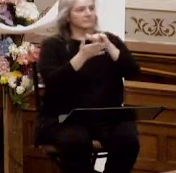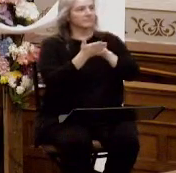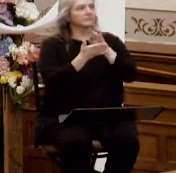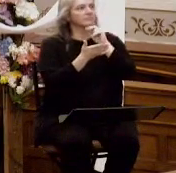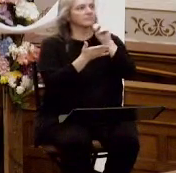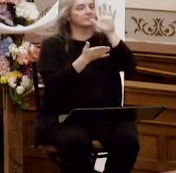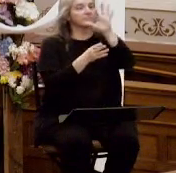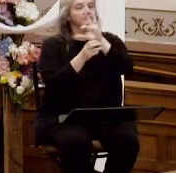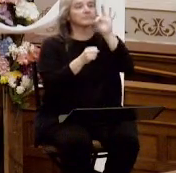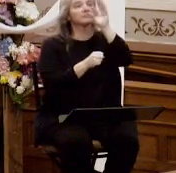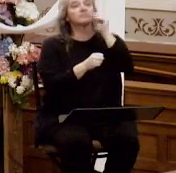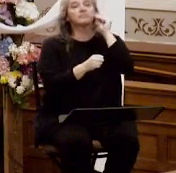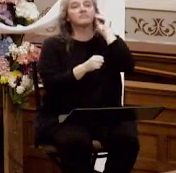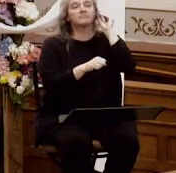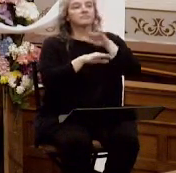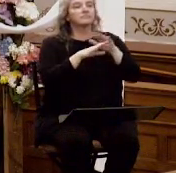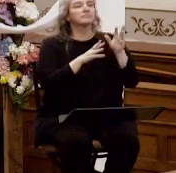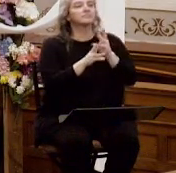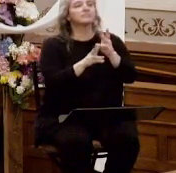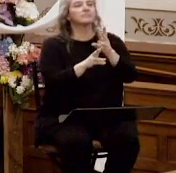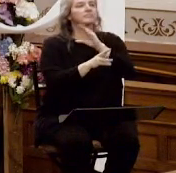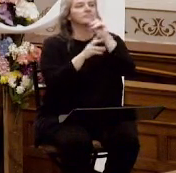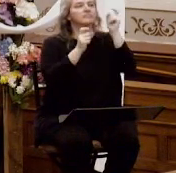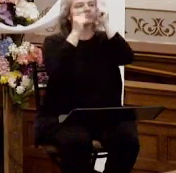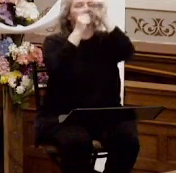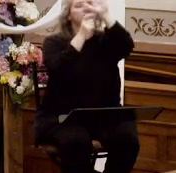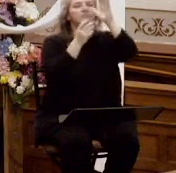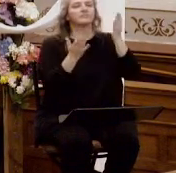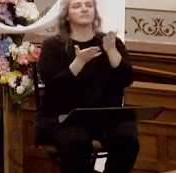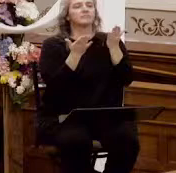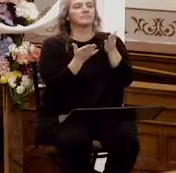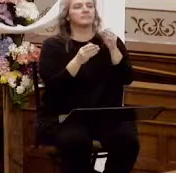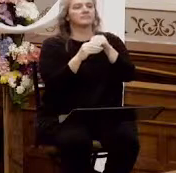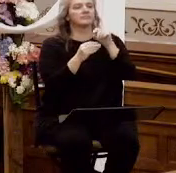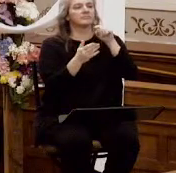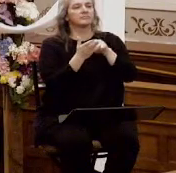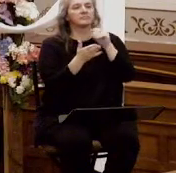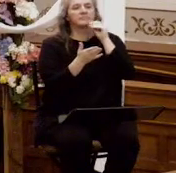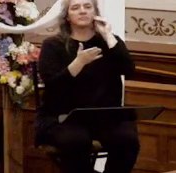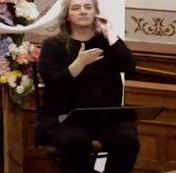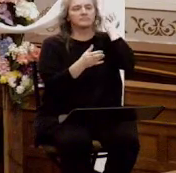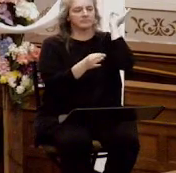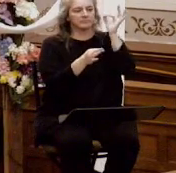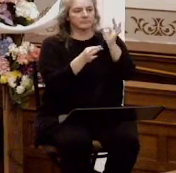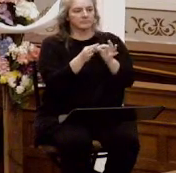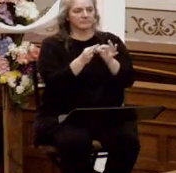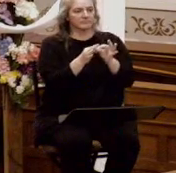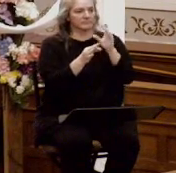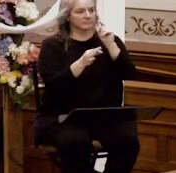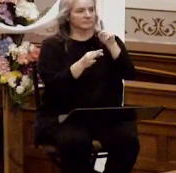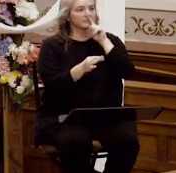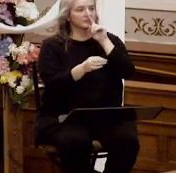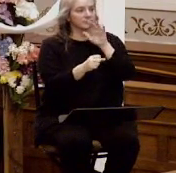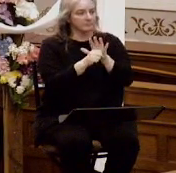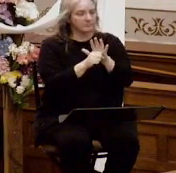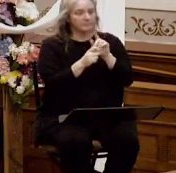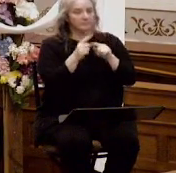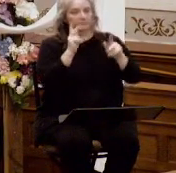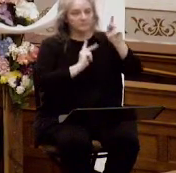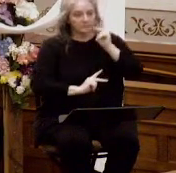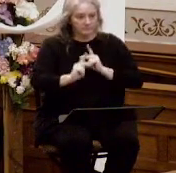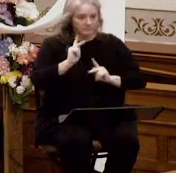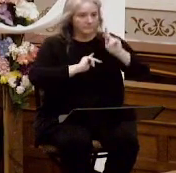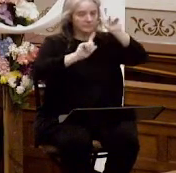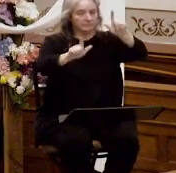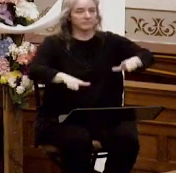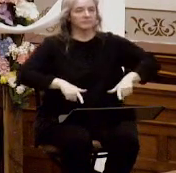spiritual home along the way, and we celebrate your presence in this household of faith. Do you promise to participate in the life